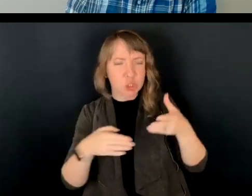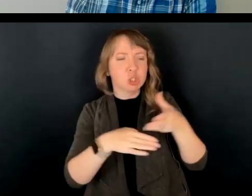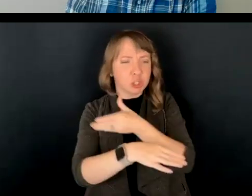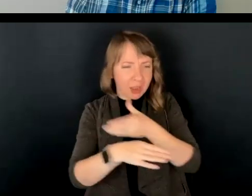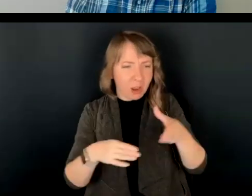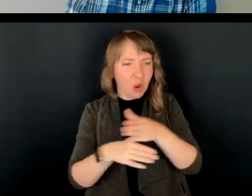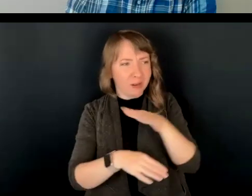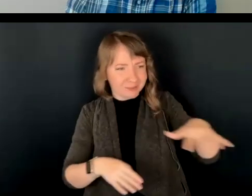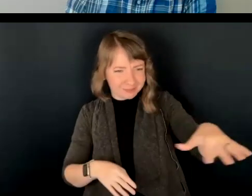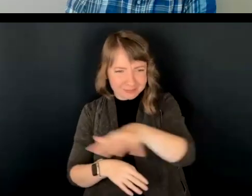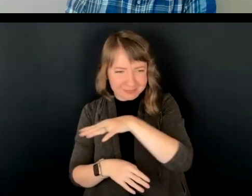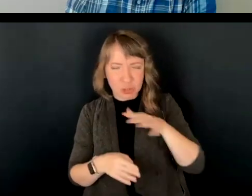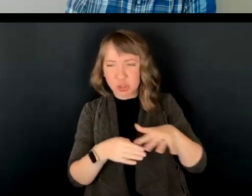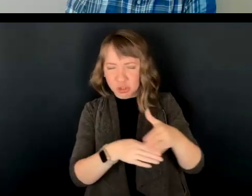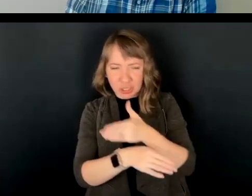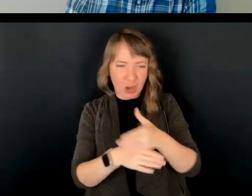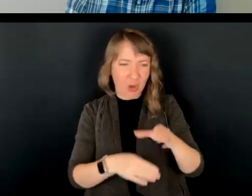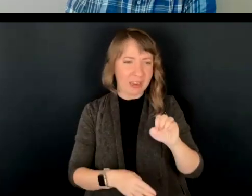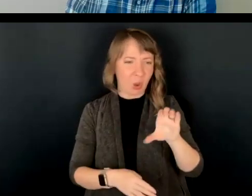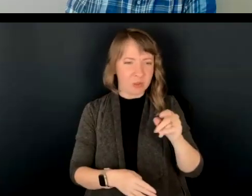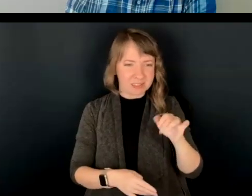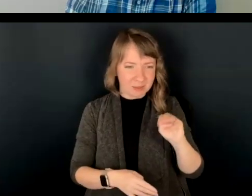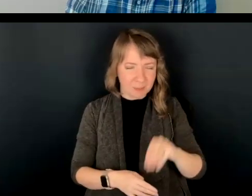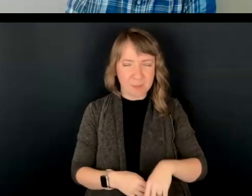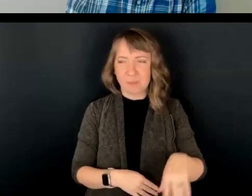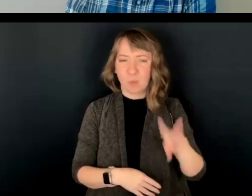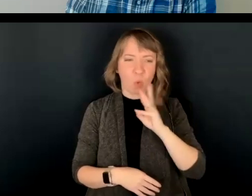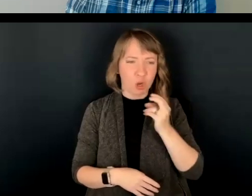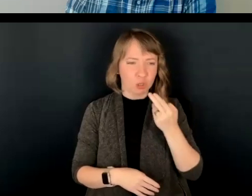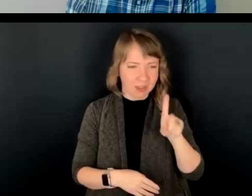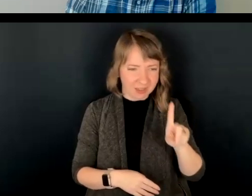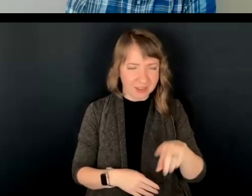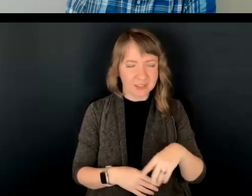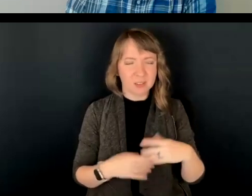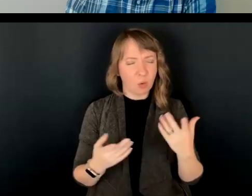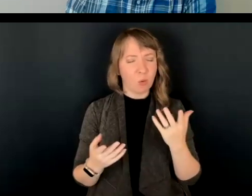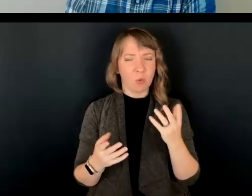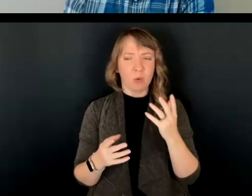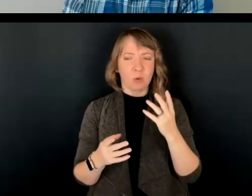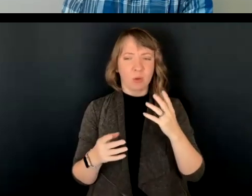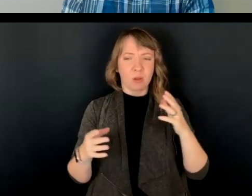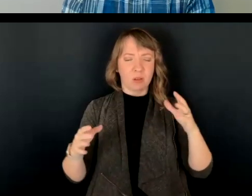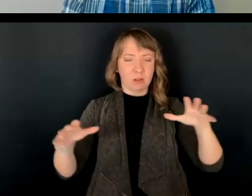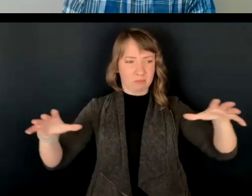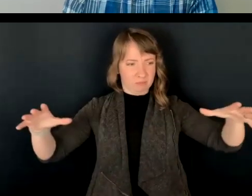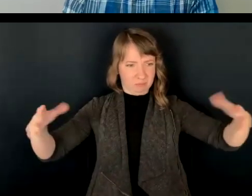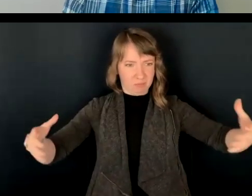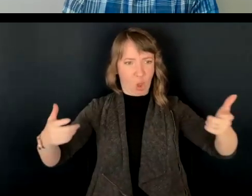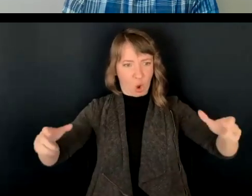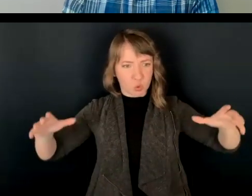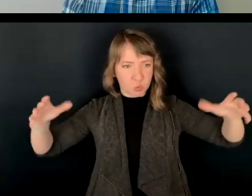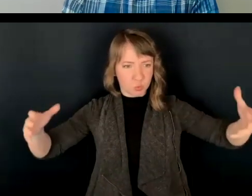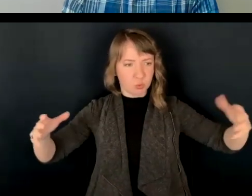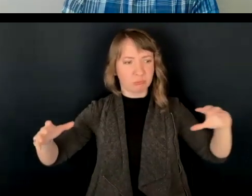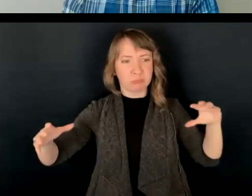there and watersheds. So being part of those larger groups of